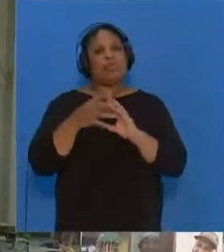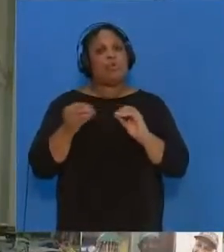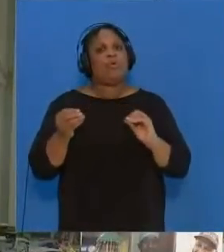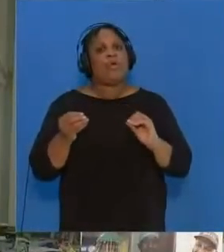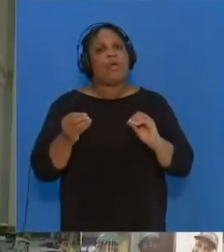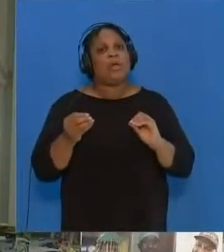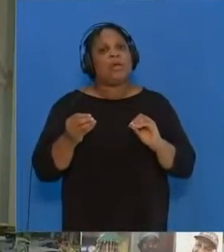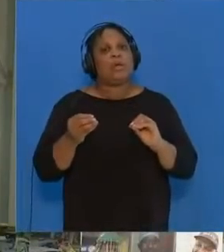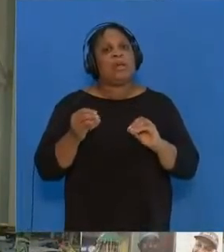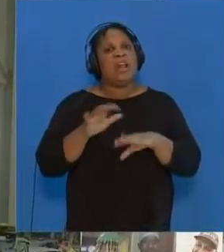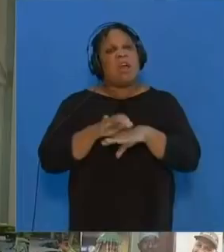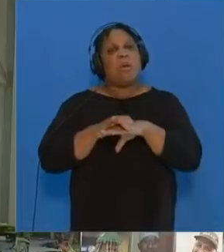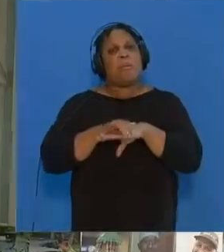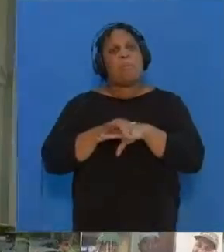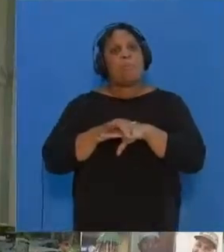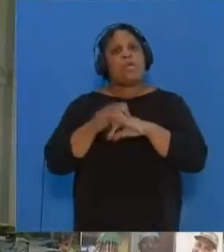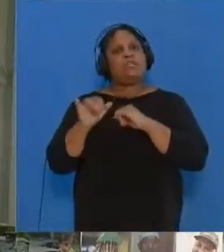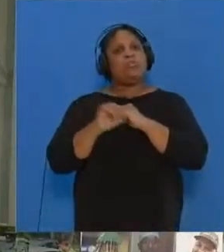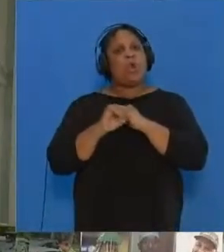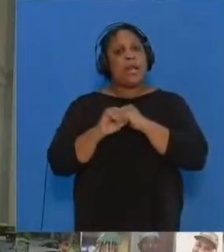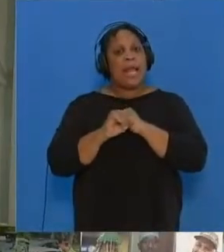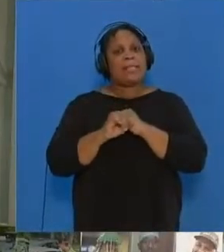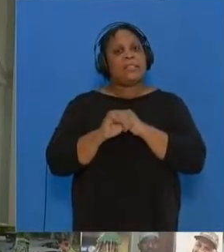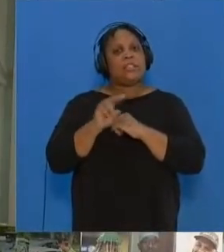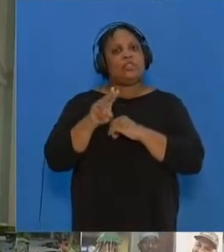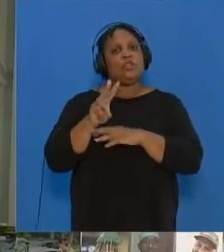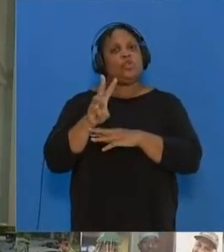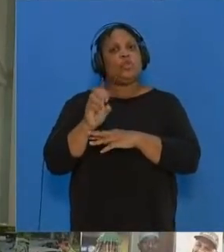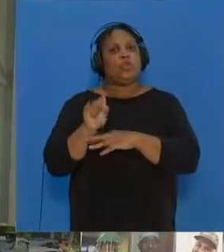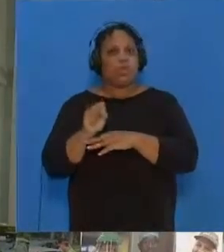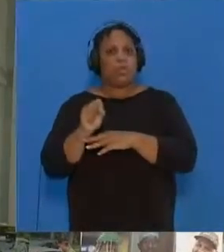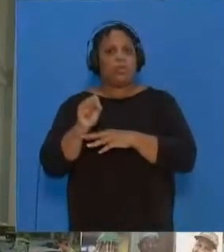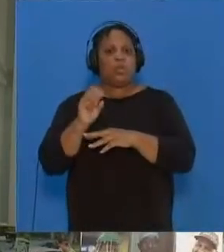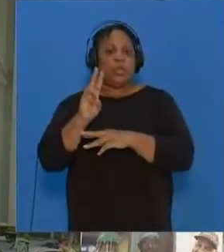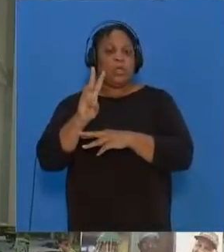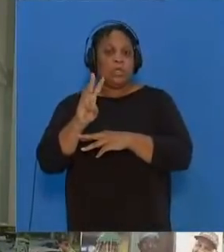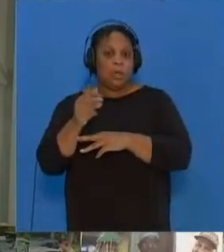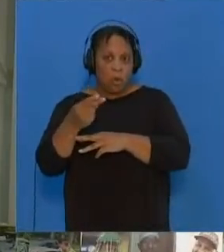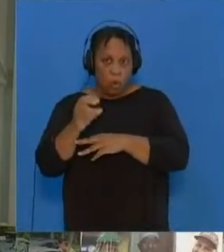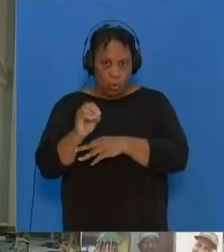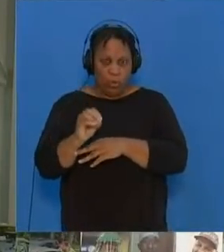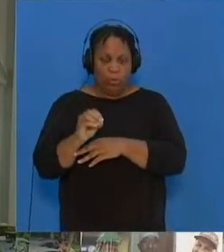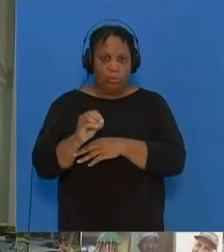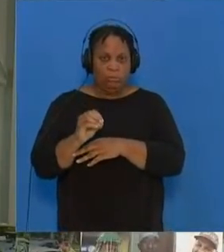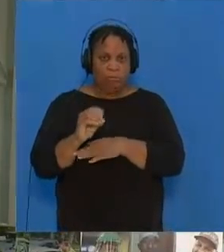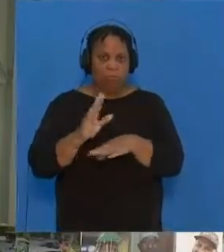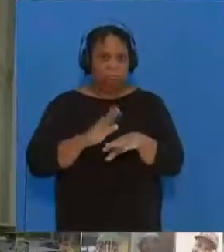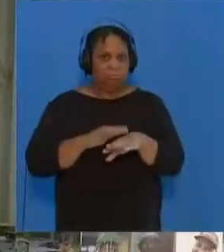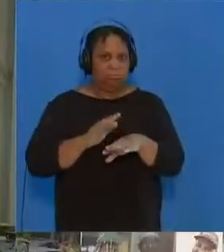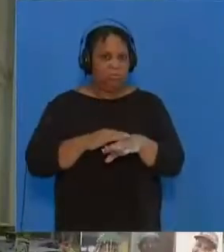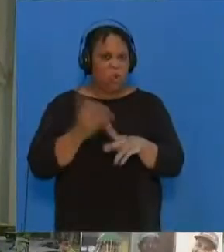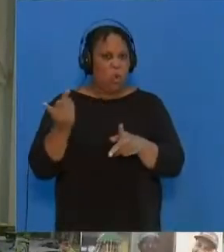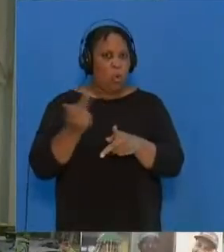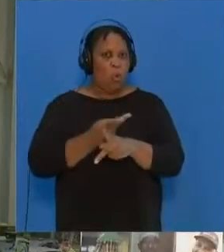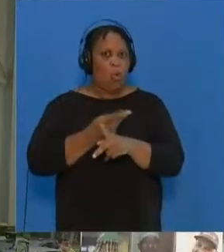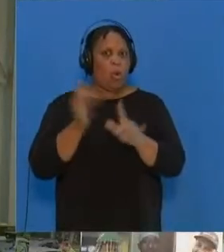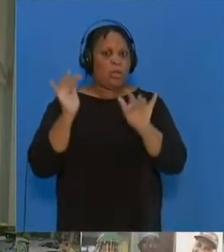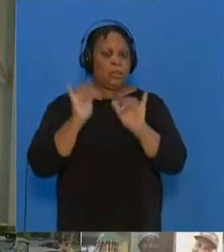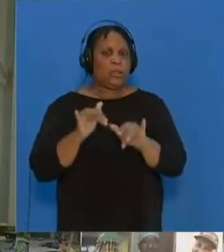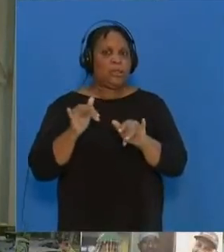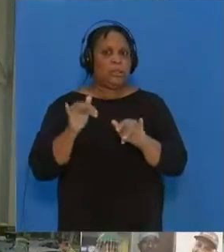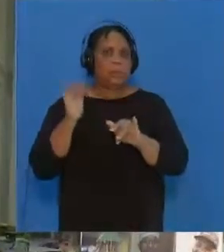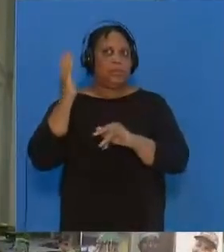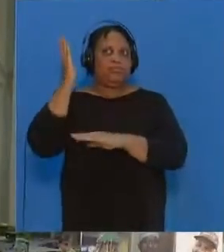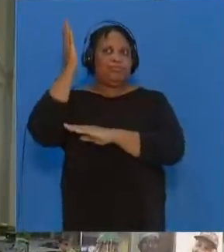the British Broadcasting news is that the World Health Organization, which warns that the worst is yet to come from